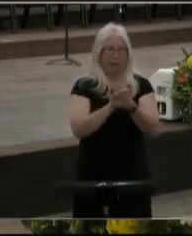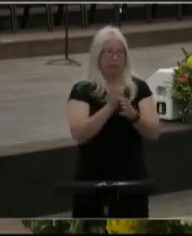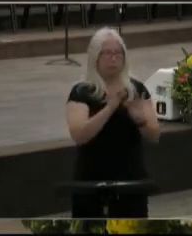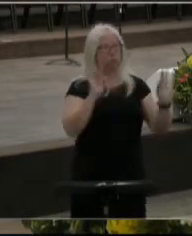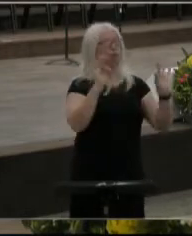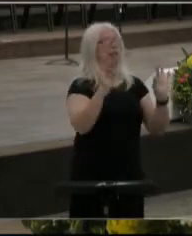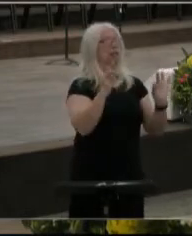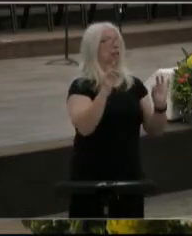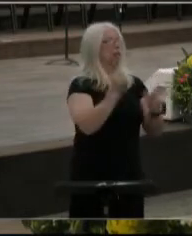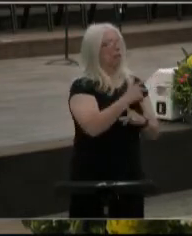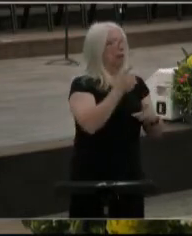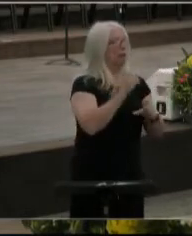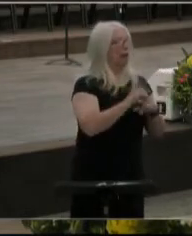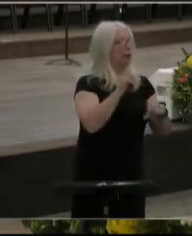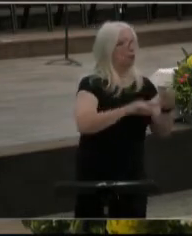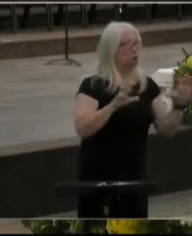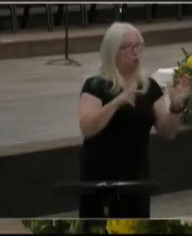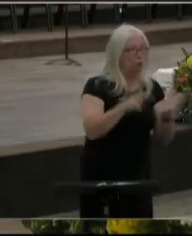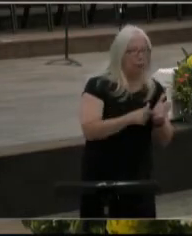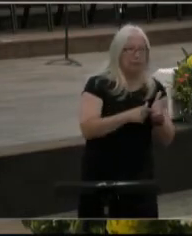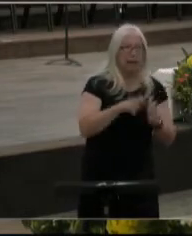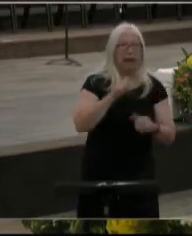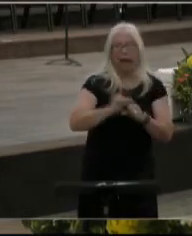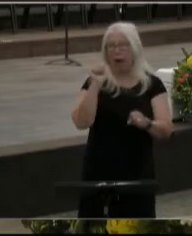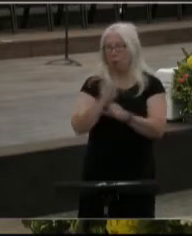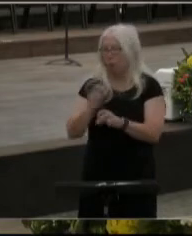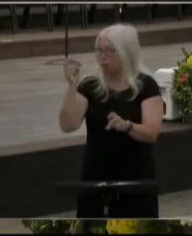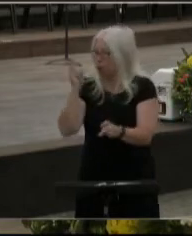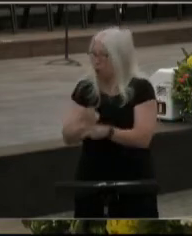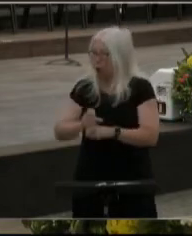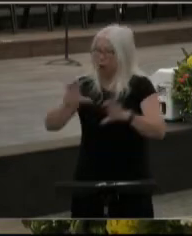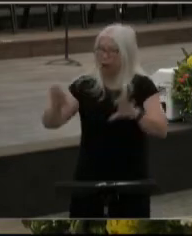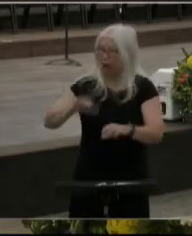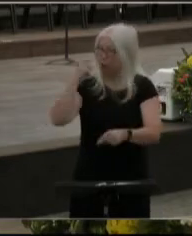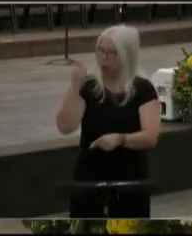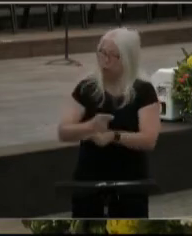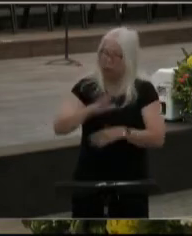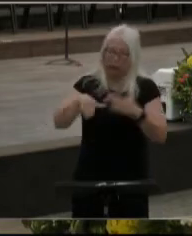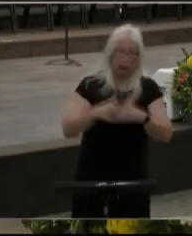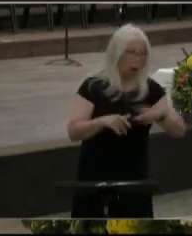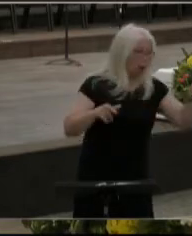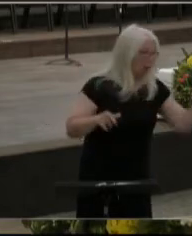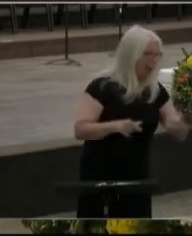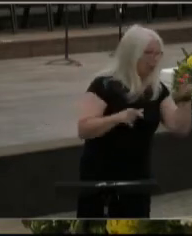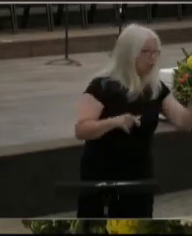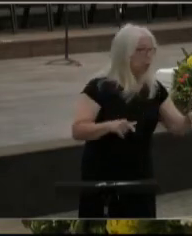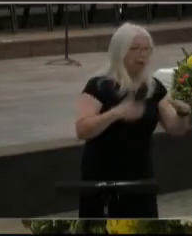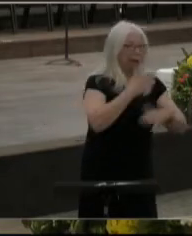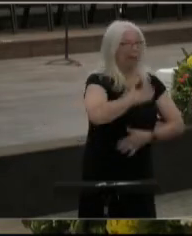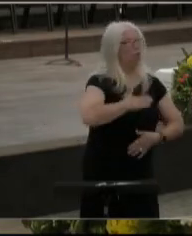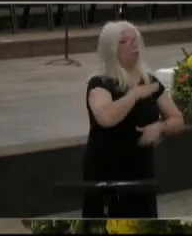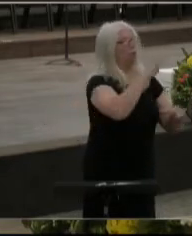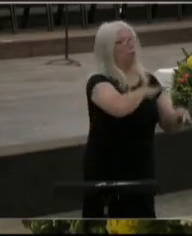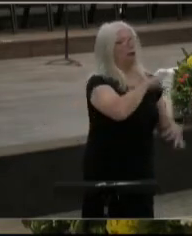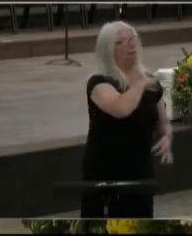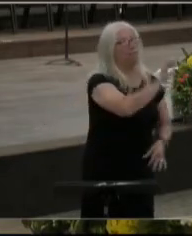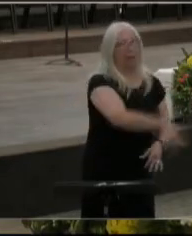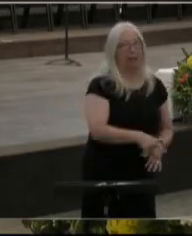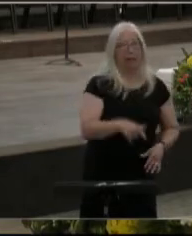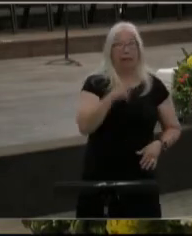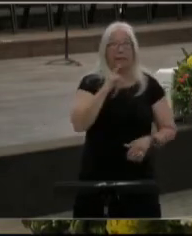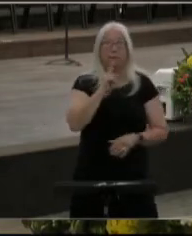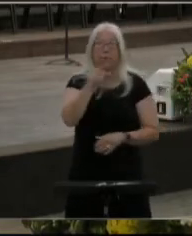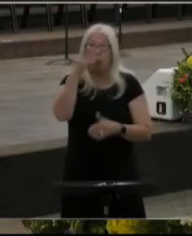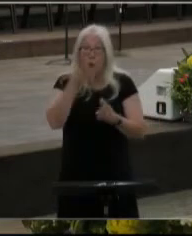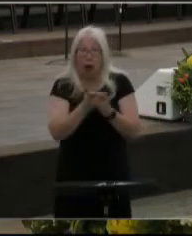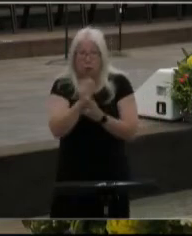freeloaders in America. I can't believe that they would do this. I work hard. I do right. And all they do is just enjoy the benefits of it. Now, can I be